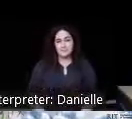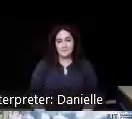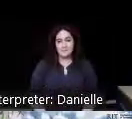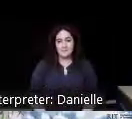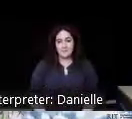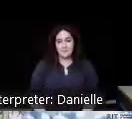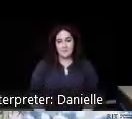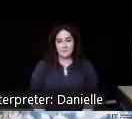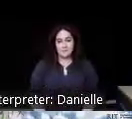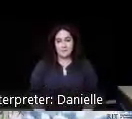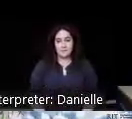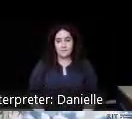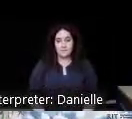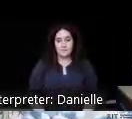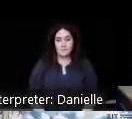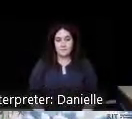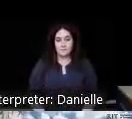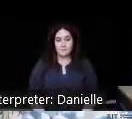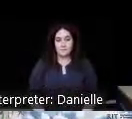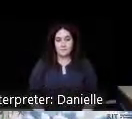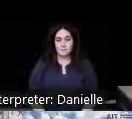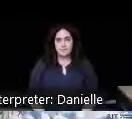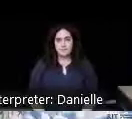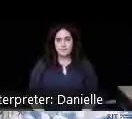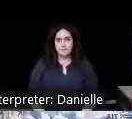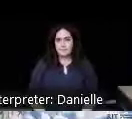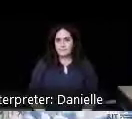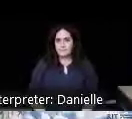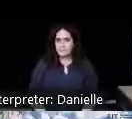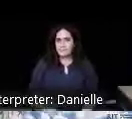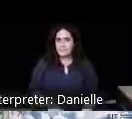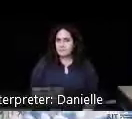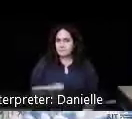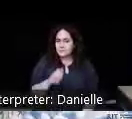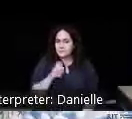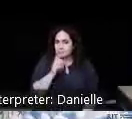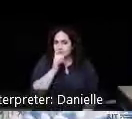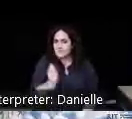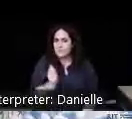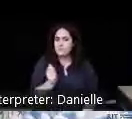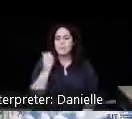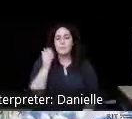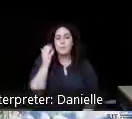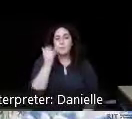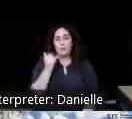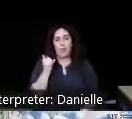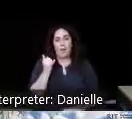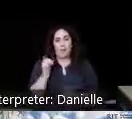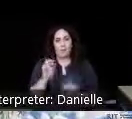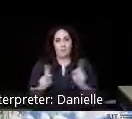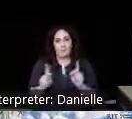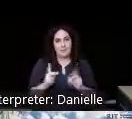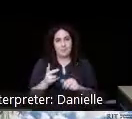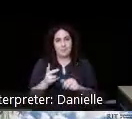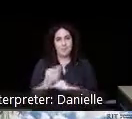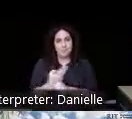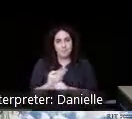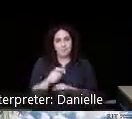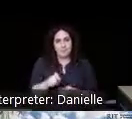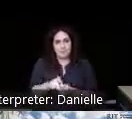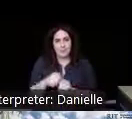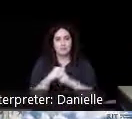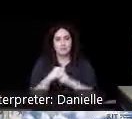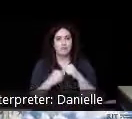And, we found a lot of interesting insights into why, why papers are structured in the way that they are, and